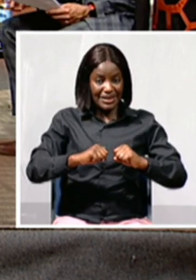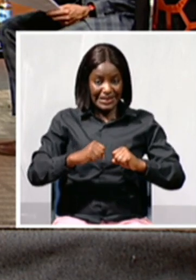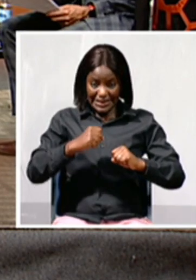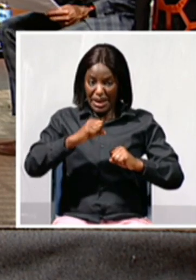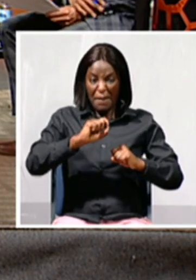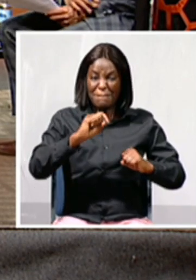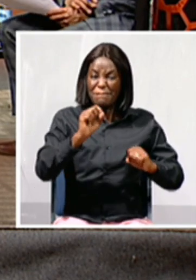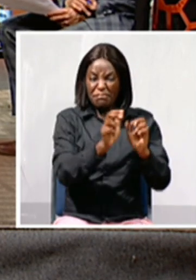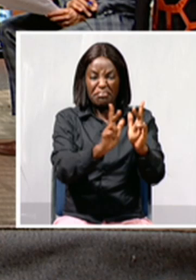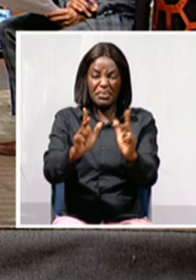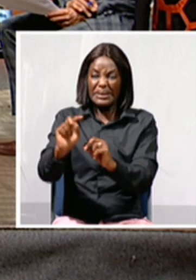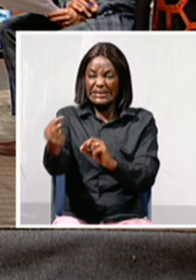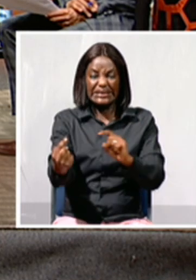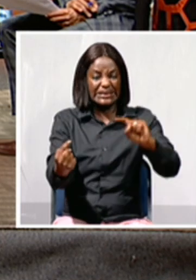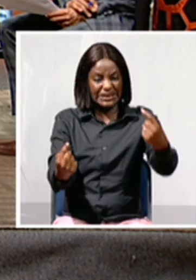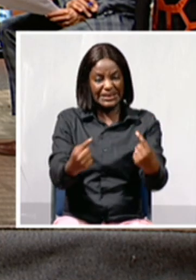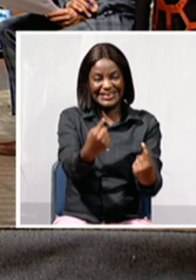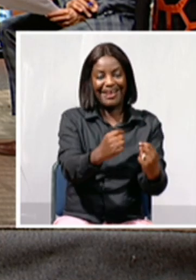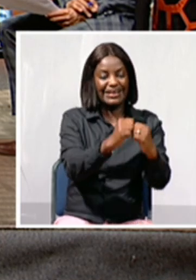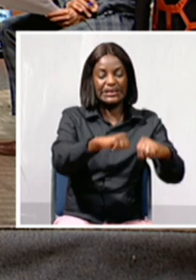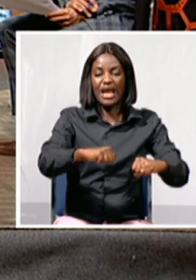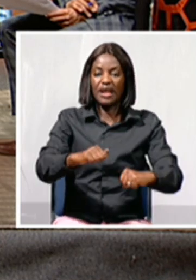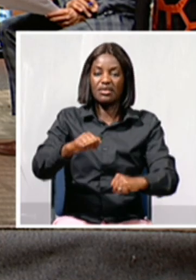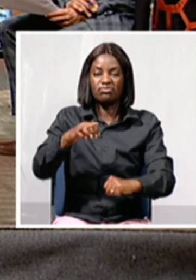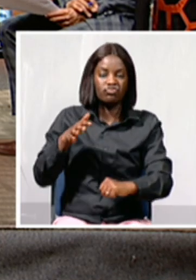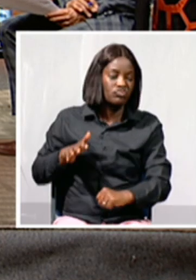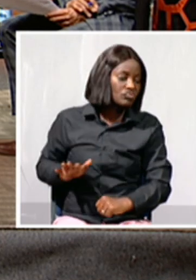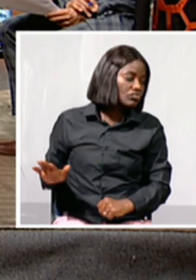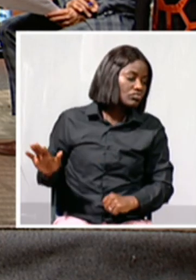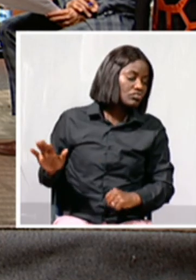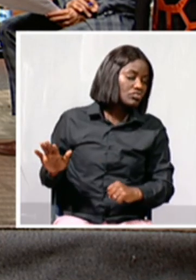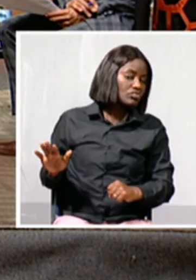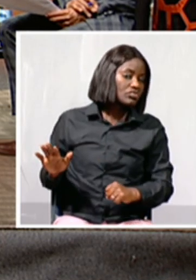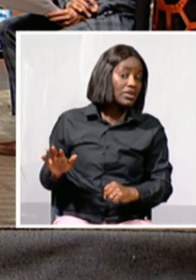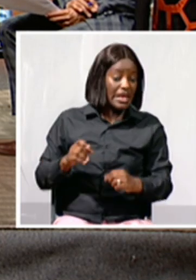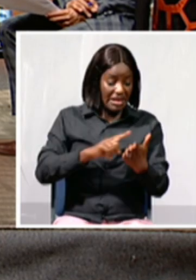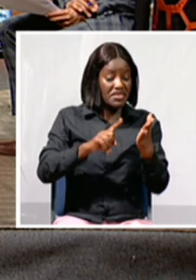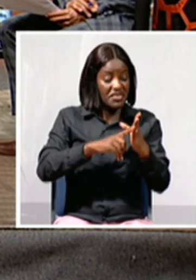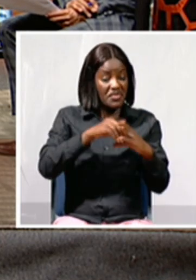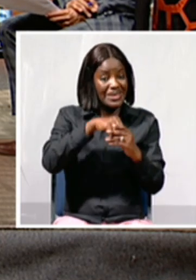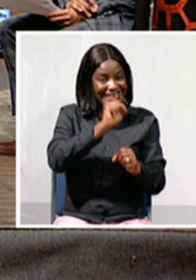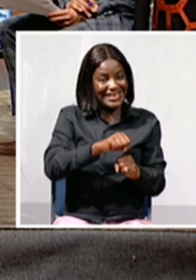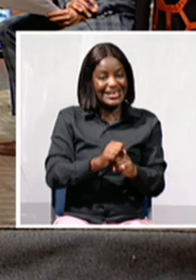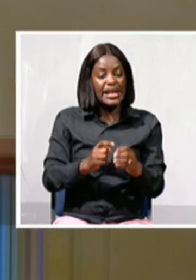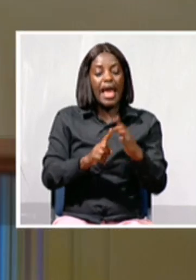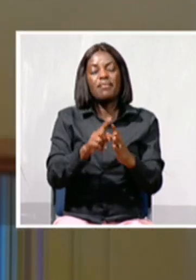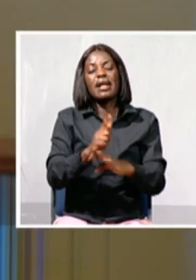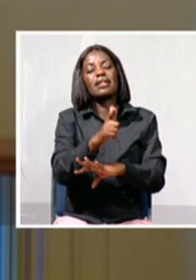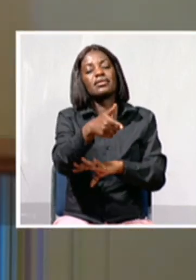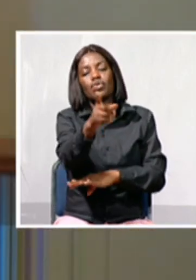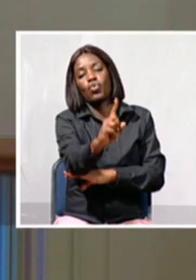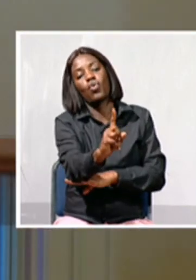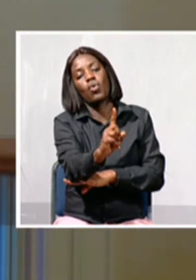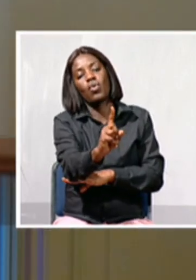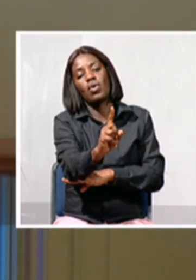we vote because there are expectations after voting. When I'm looking at the message and